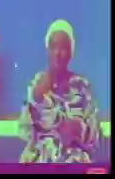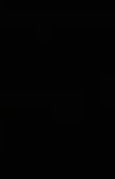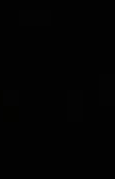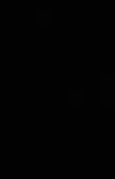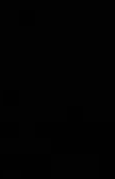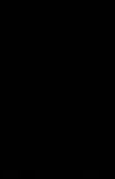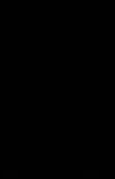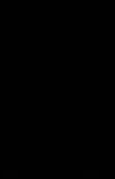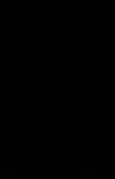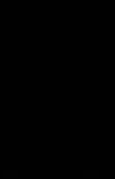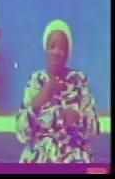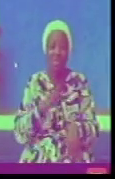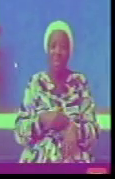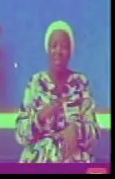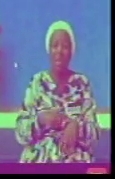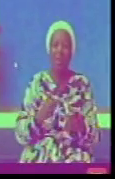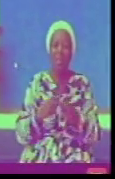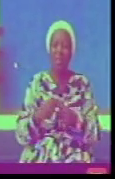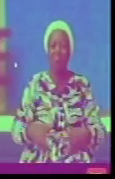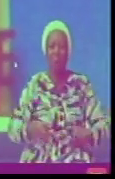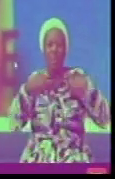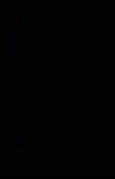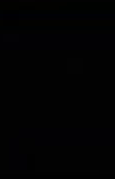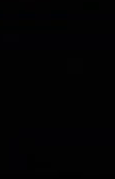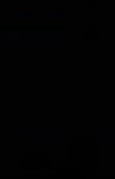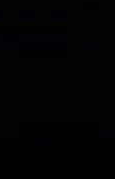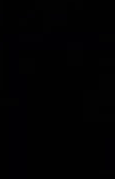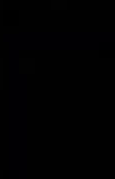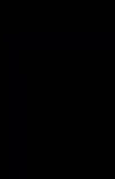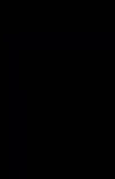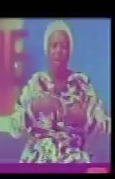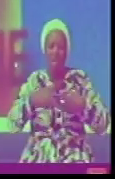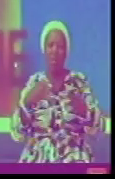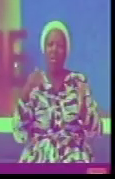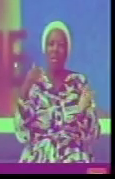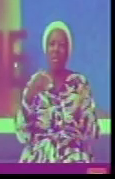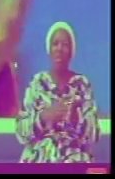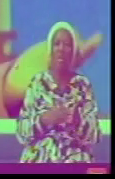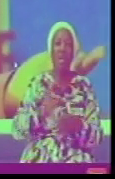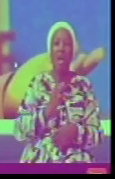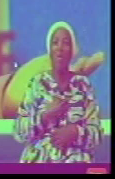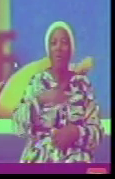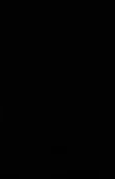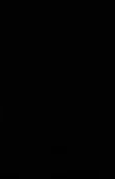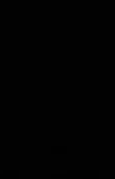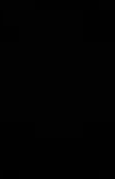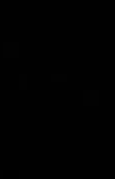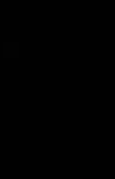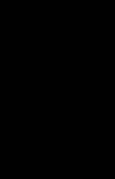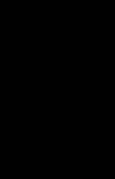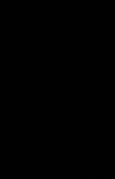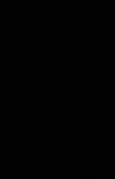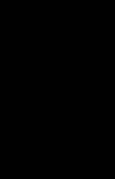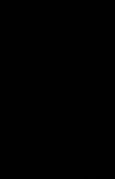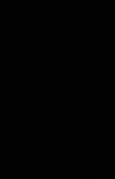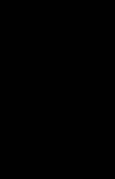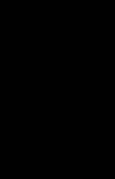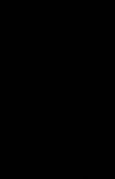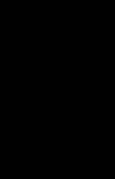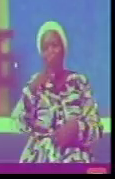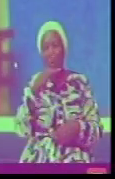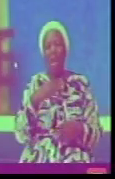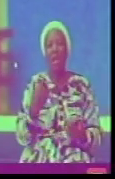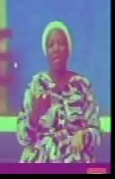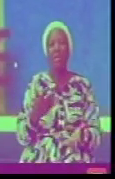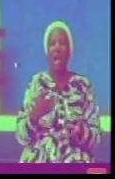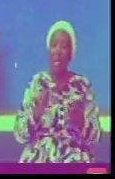mad. We're insane temporarily. We even get angry against God and get angry